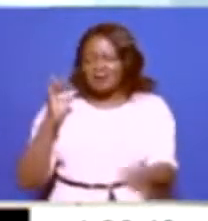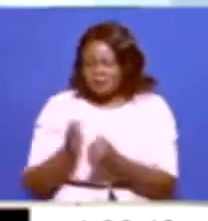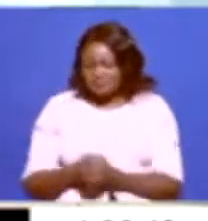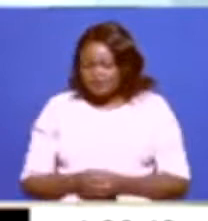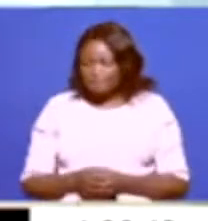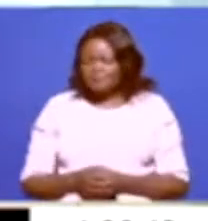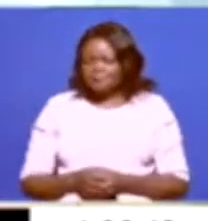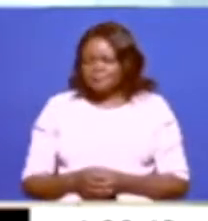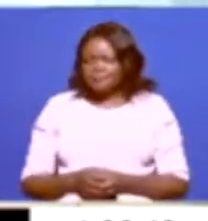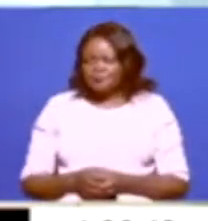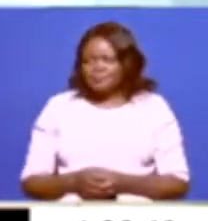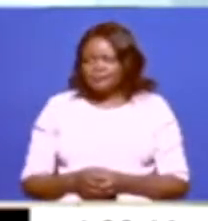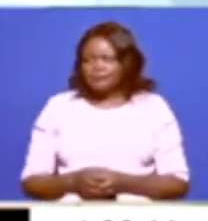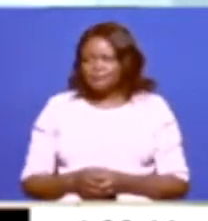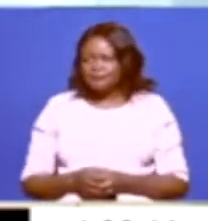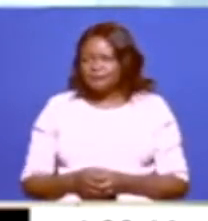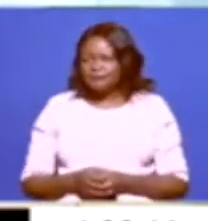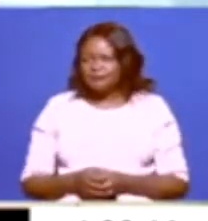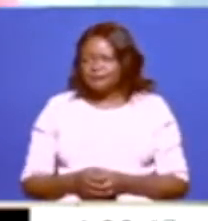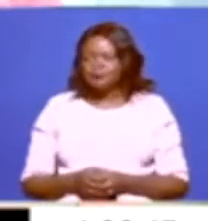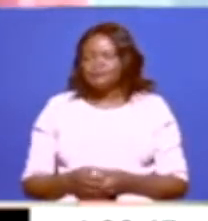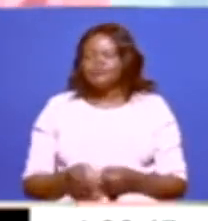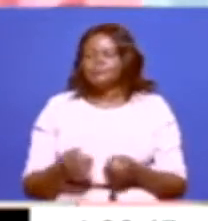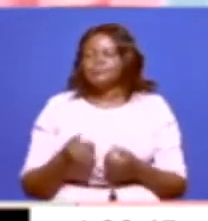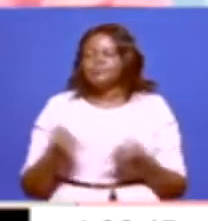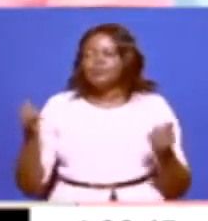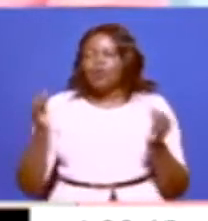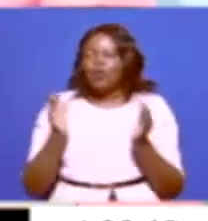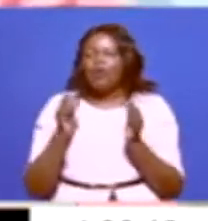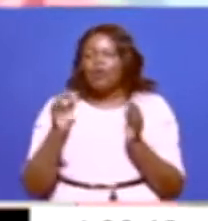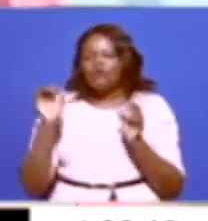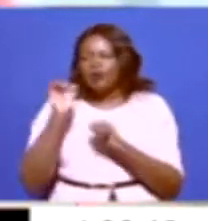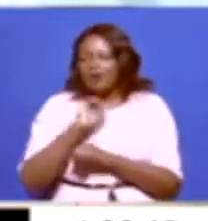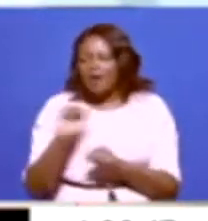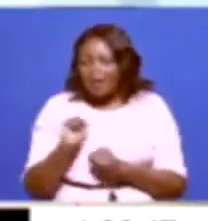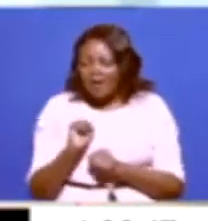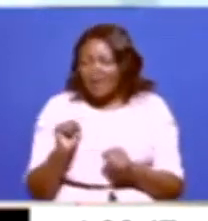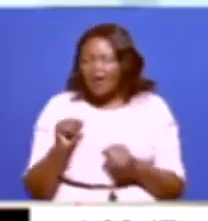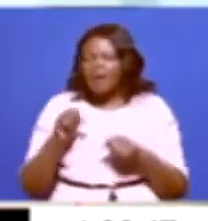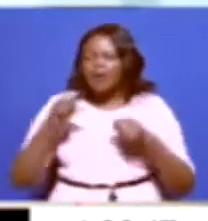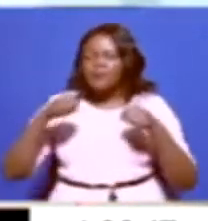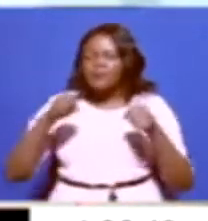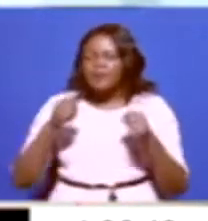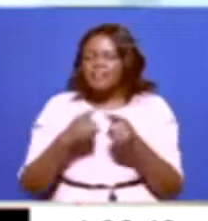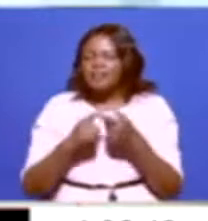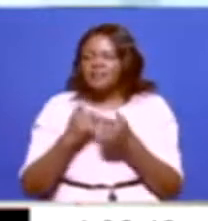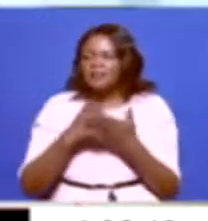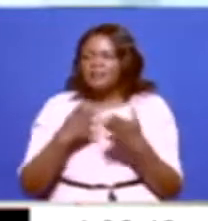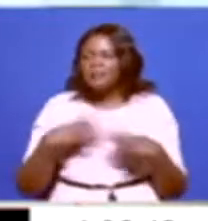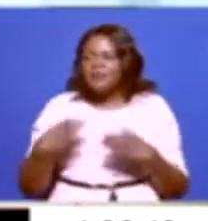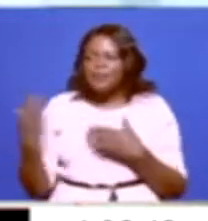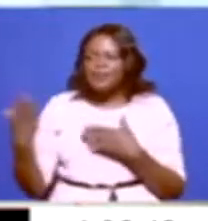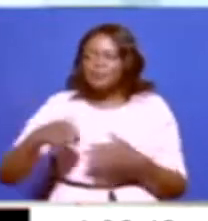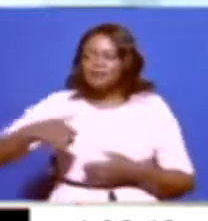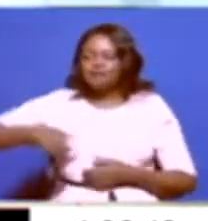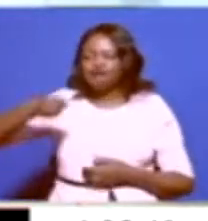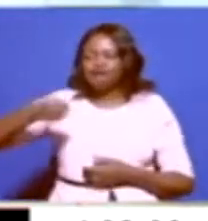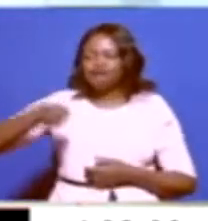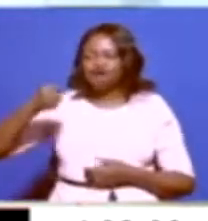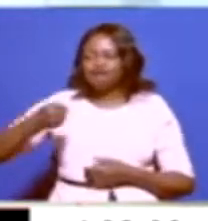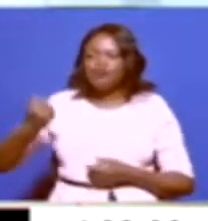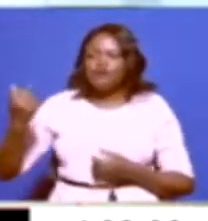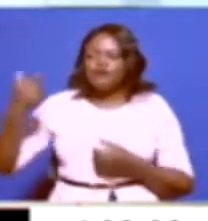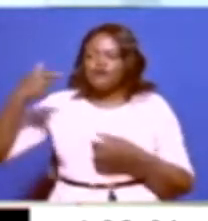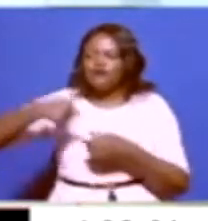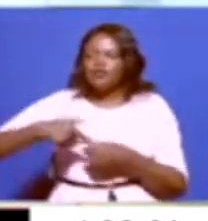of vehicles, motorcycles, and some people have to come here with the jerrycans to fetch that commodity. And